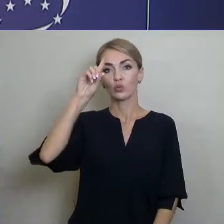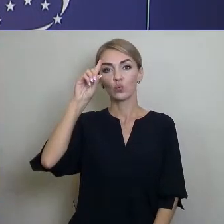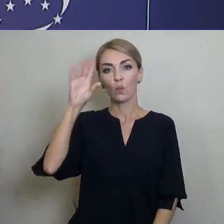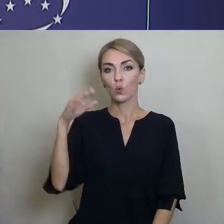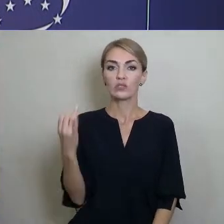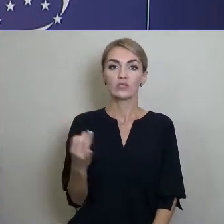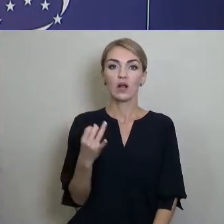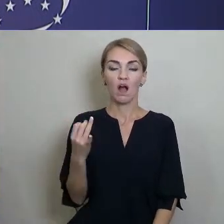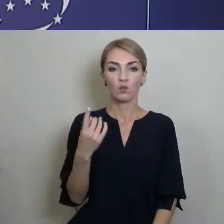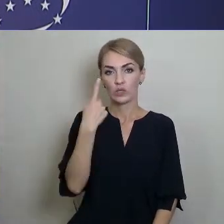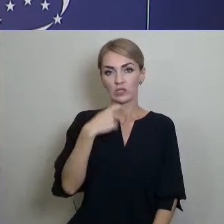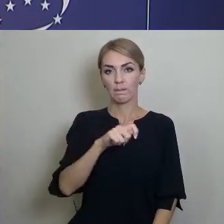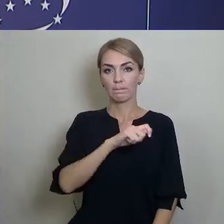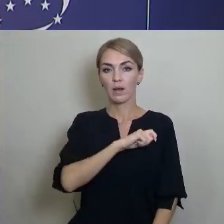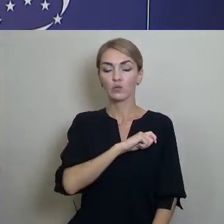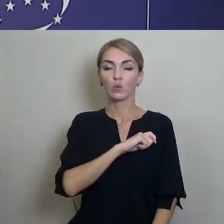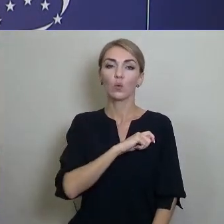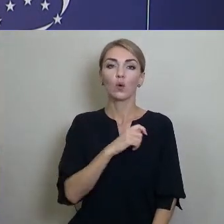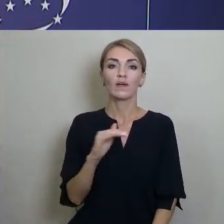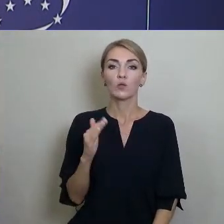quotation of one